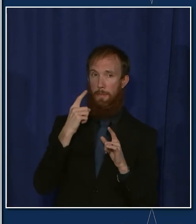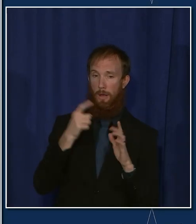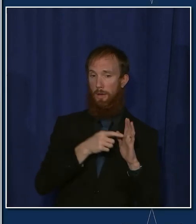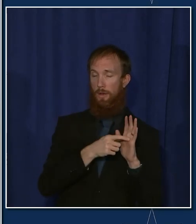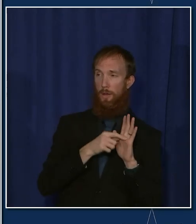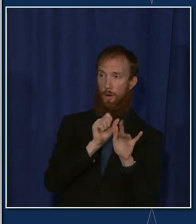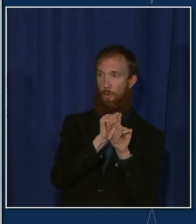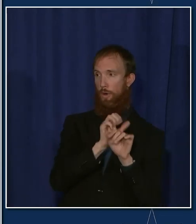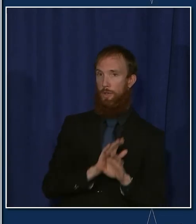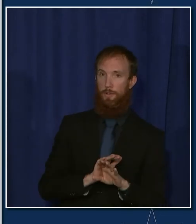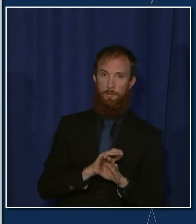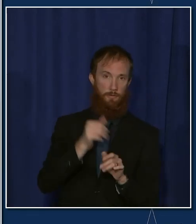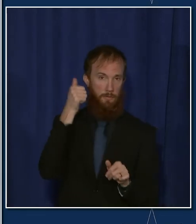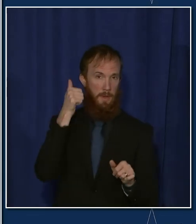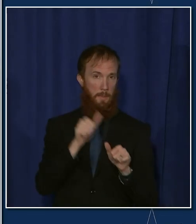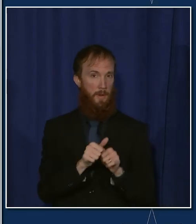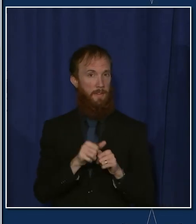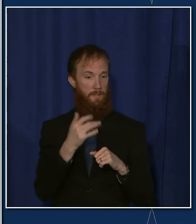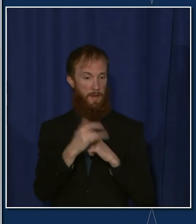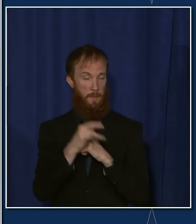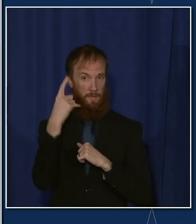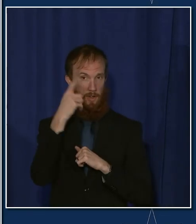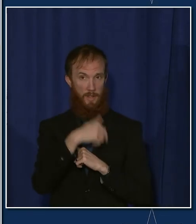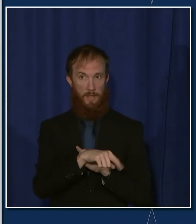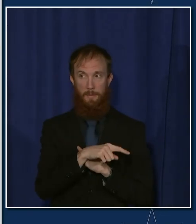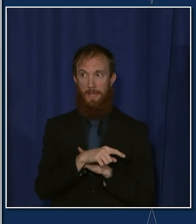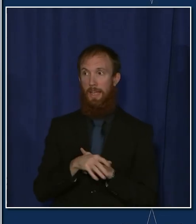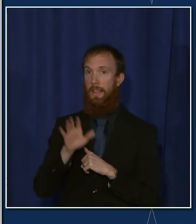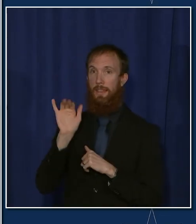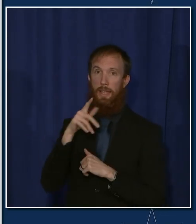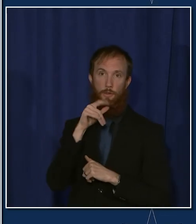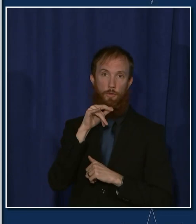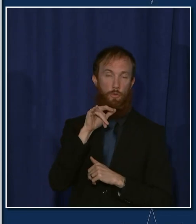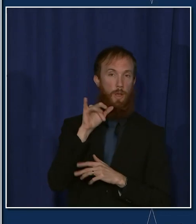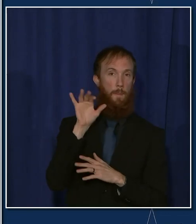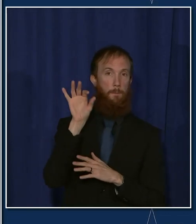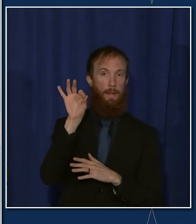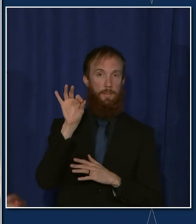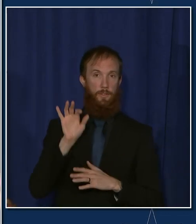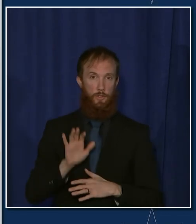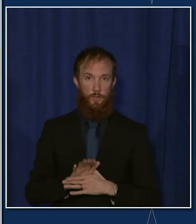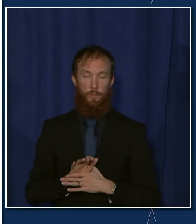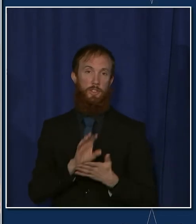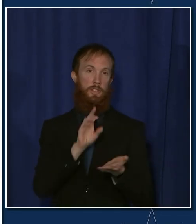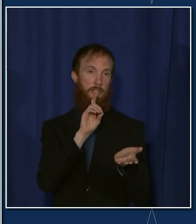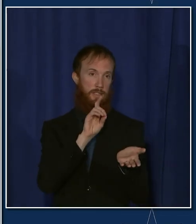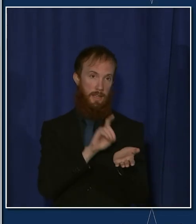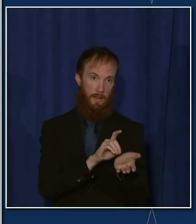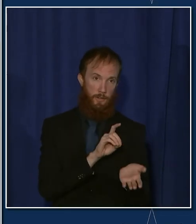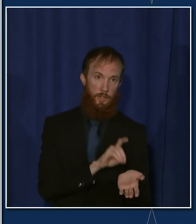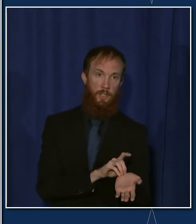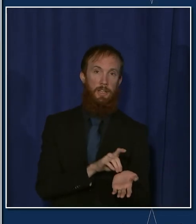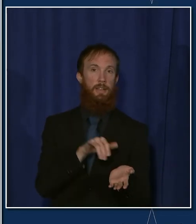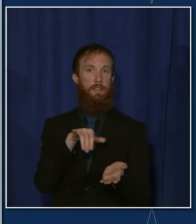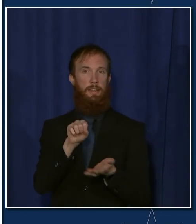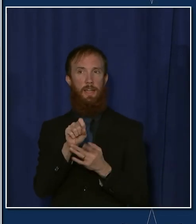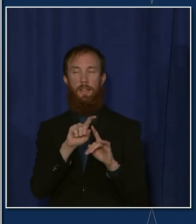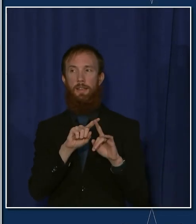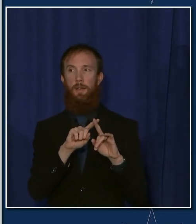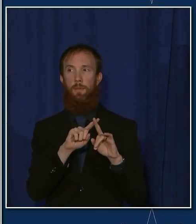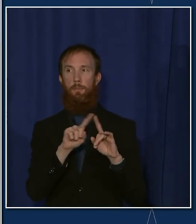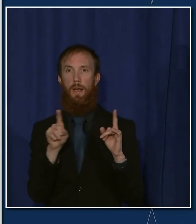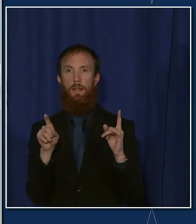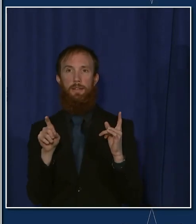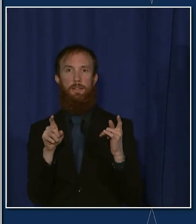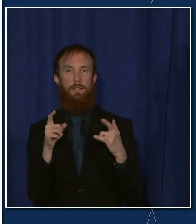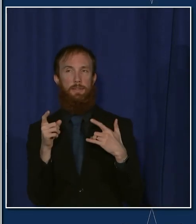this is available to essential workers. They are the pastors. They are the doctors, yes, but they are the pastors, because you have,